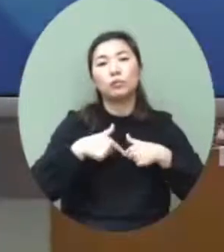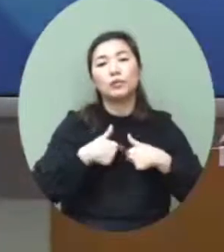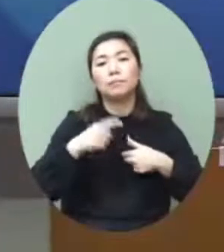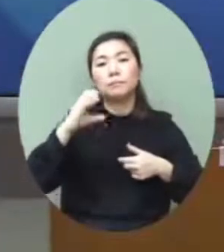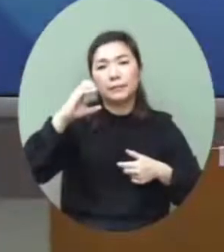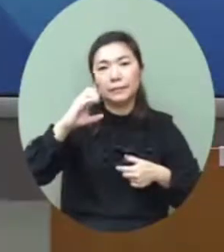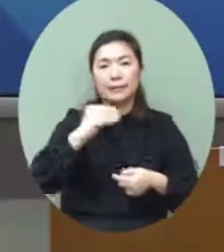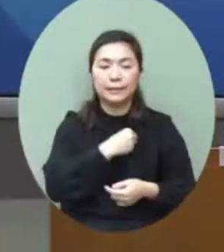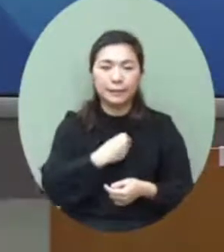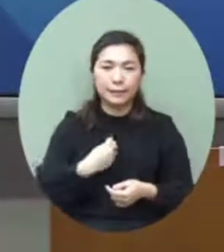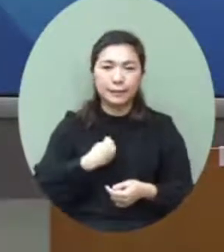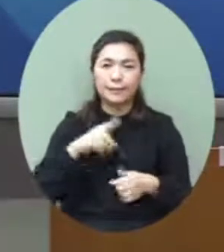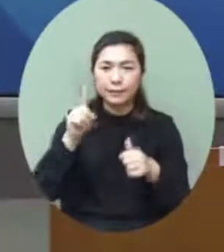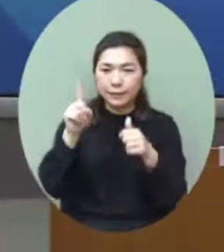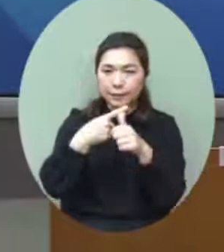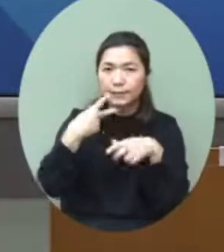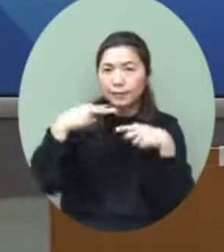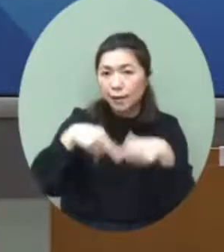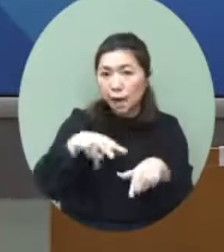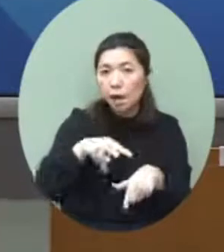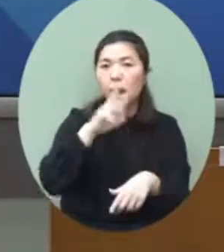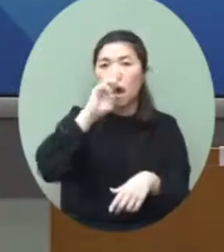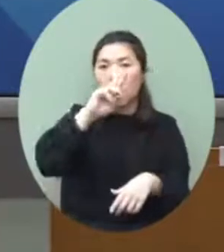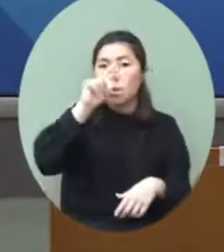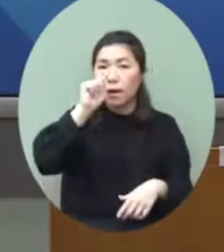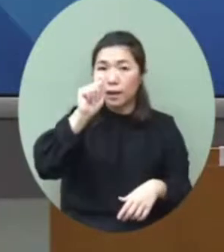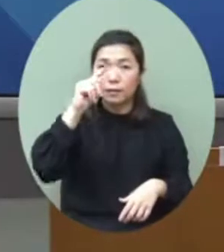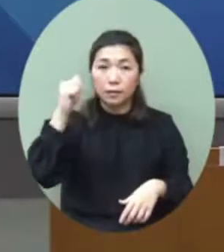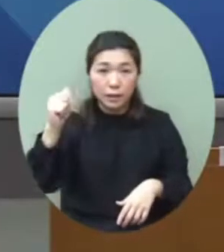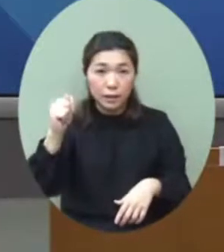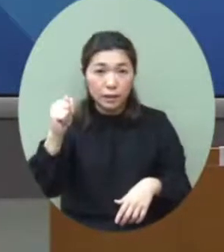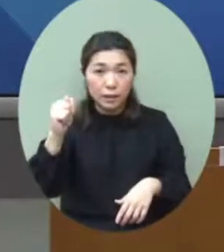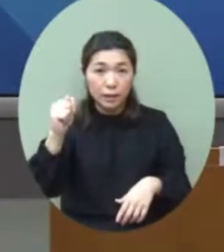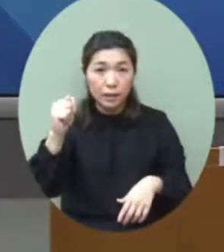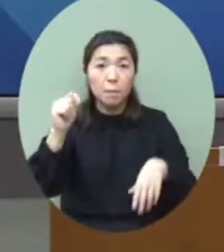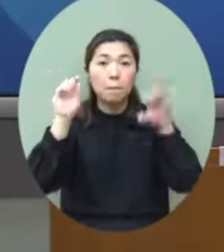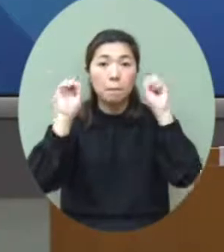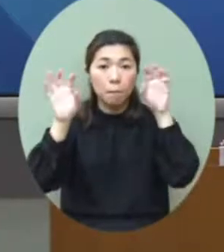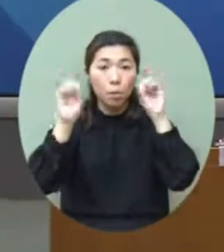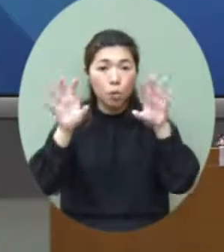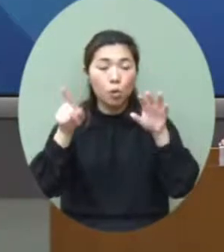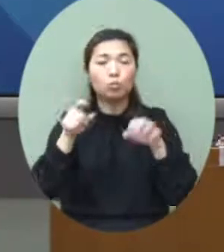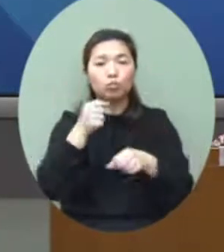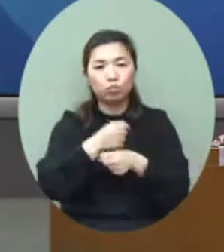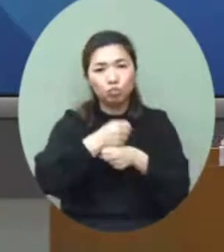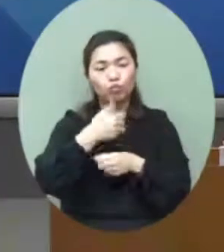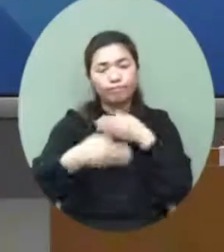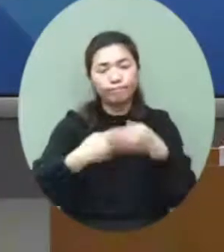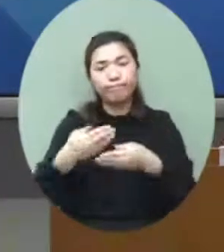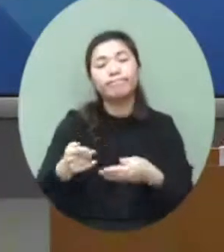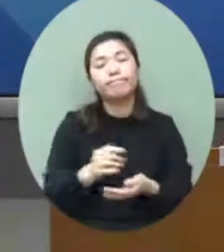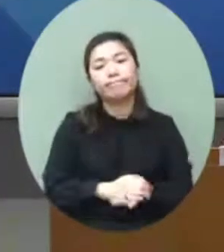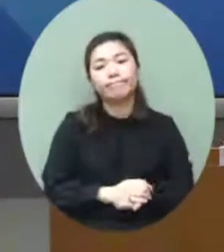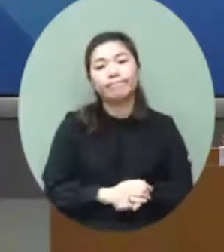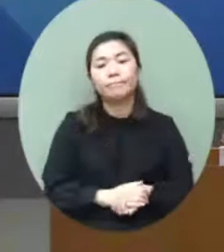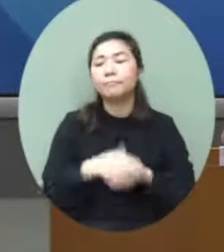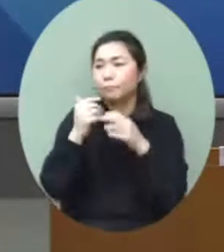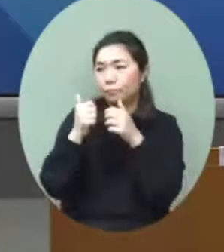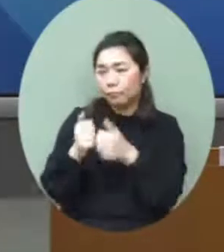questions. But I'll first give the floor to Dr. Edward Choi, controller of CHP, to report on the